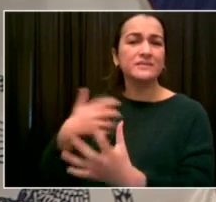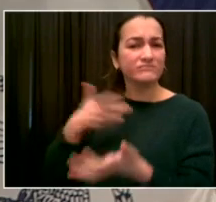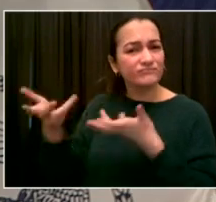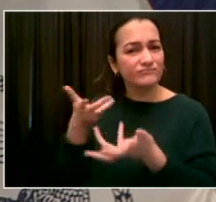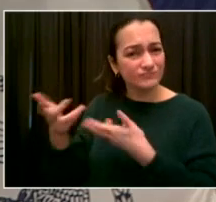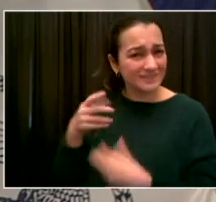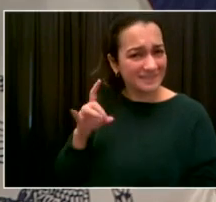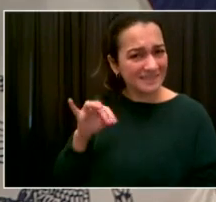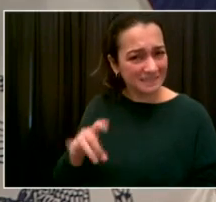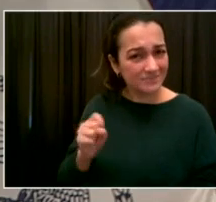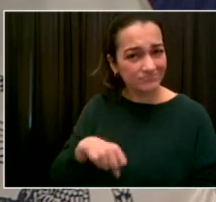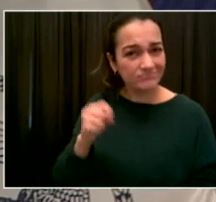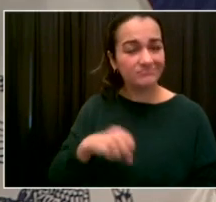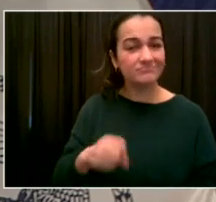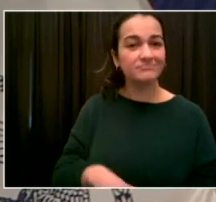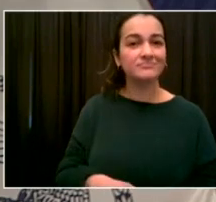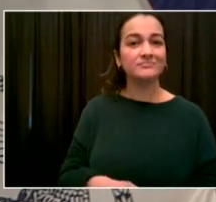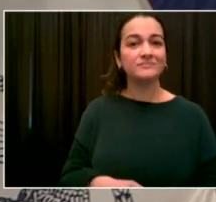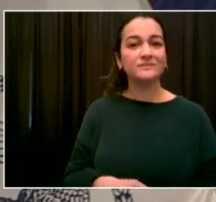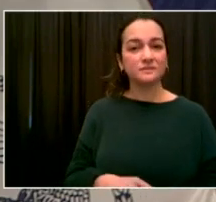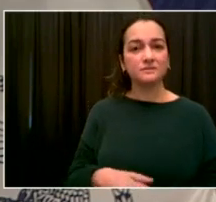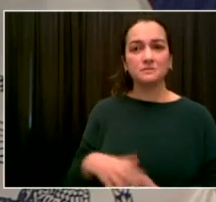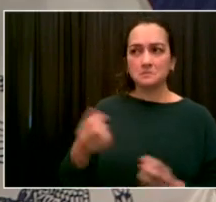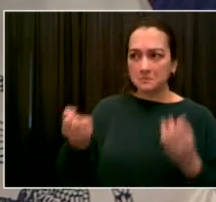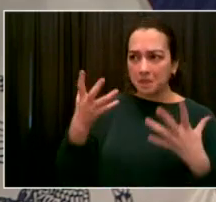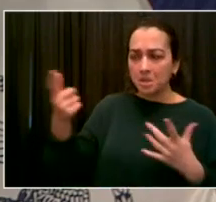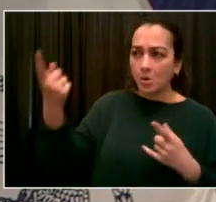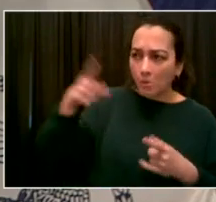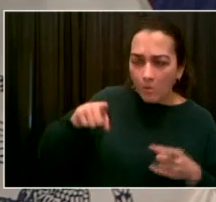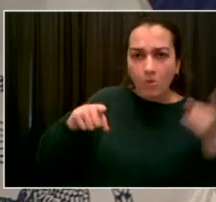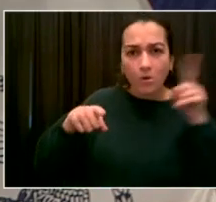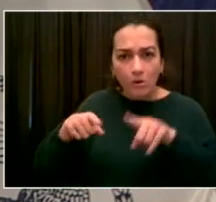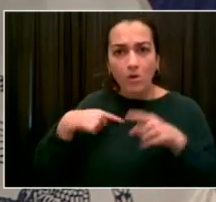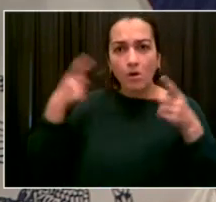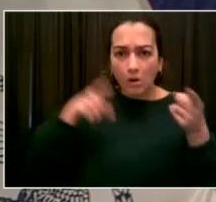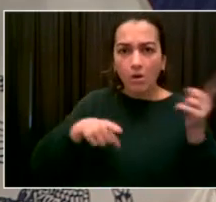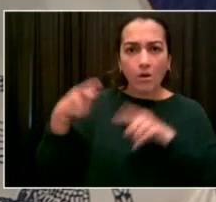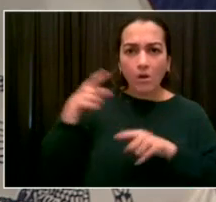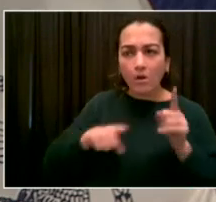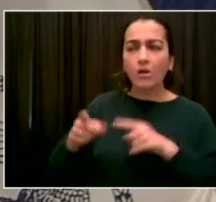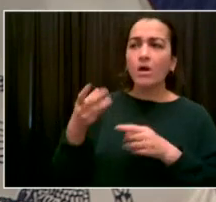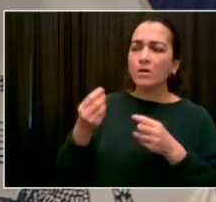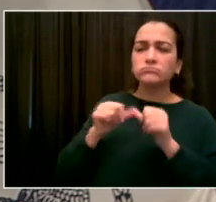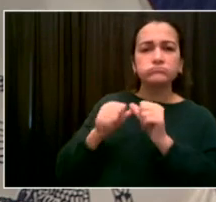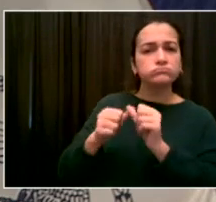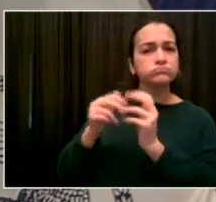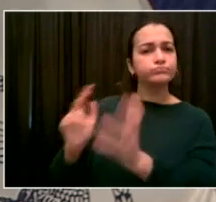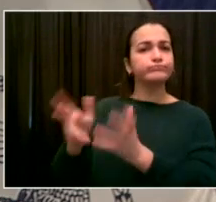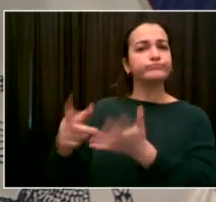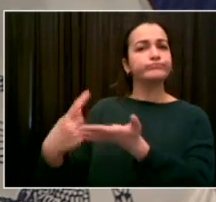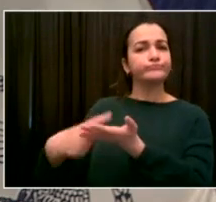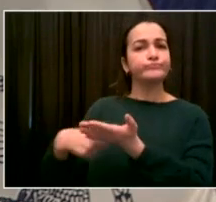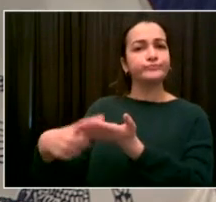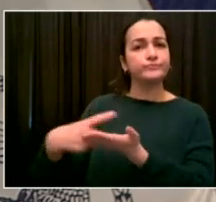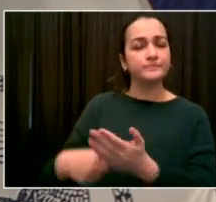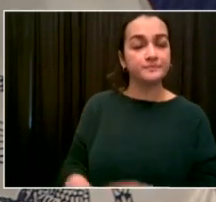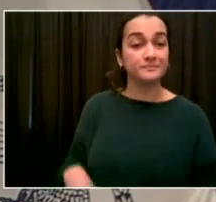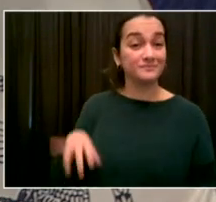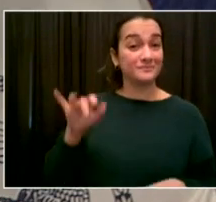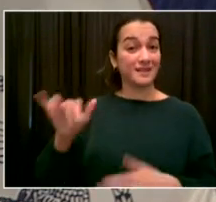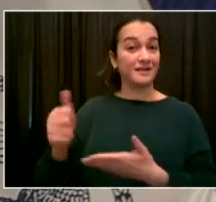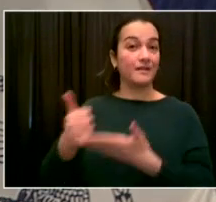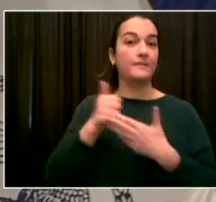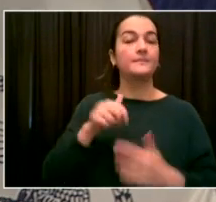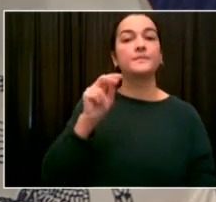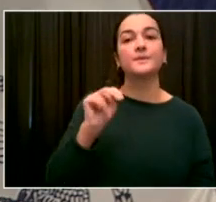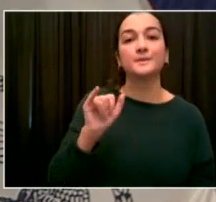way, how important it was to have our schools open, how important it was to do everything we could to bring back our offices. And even with the most